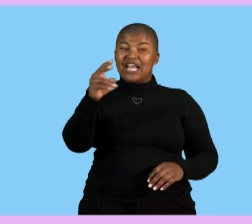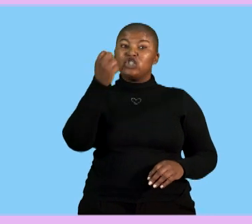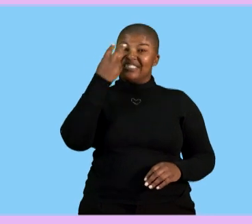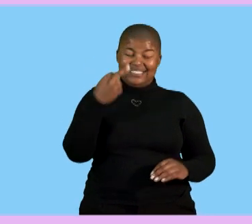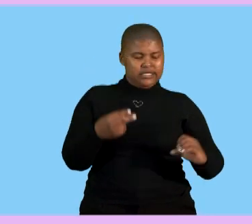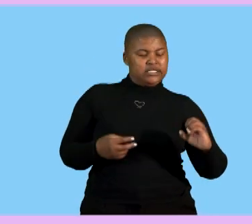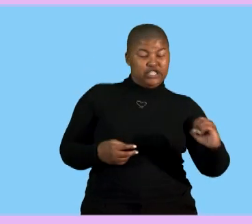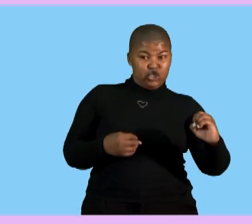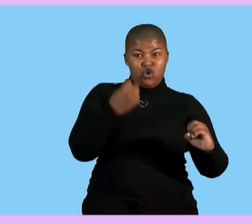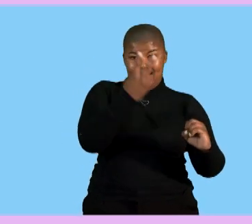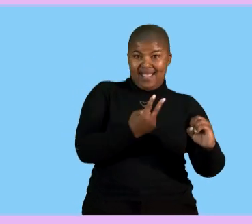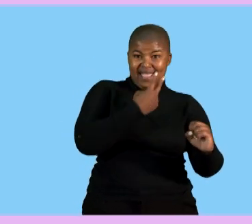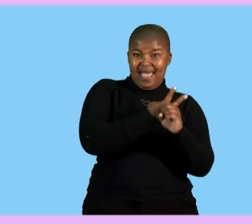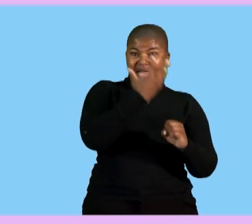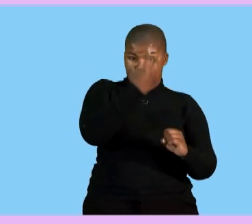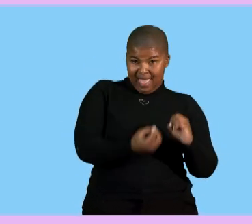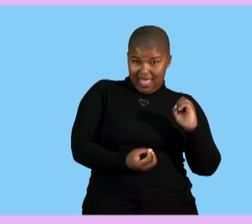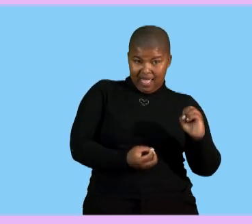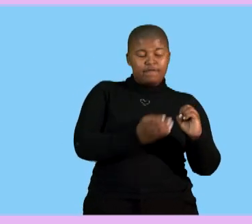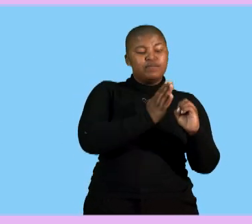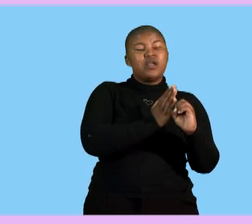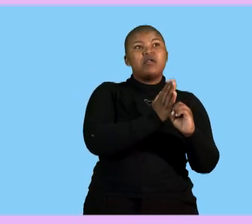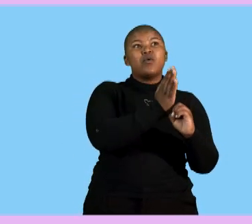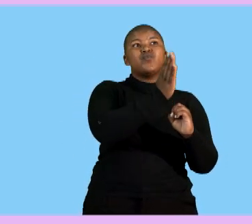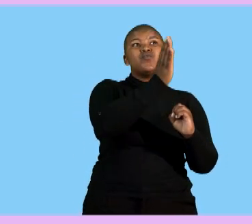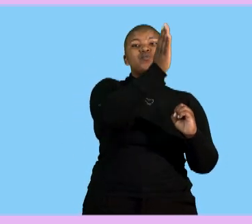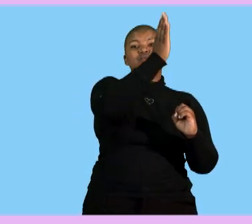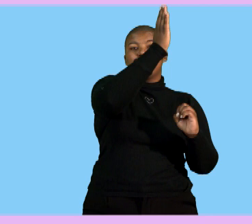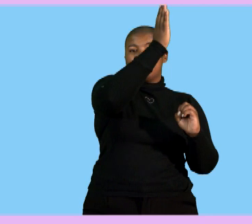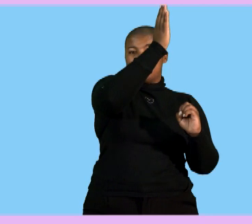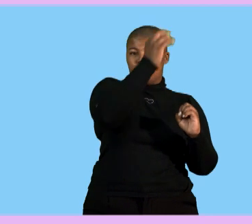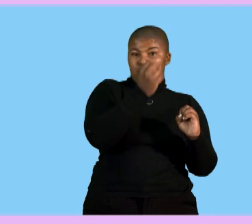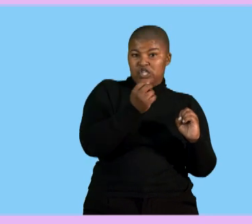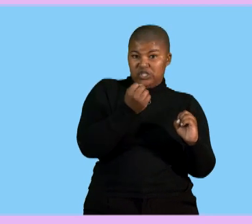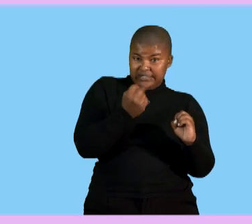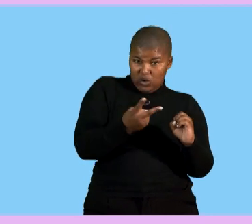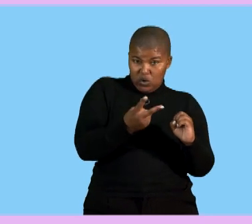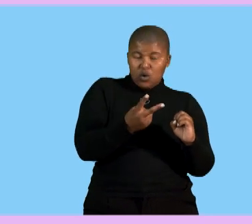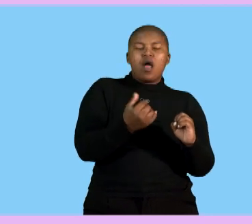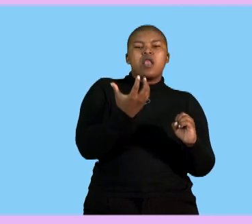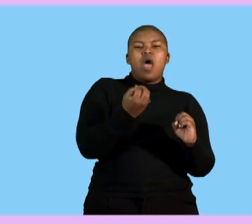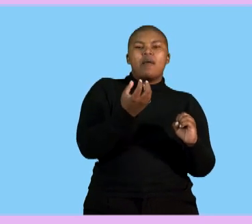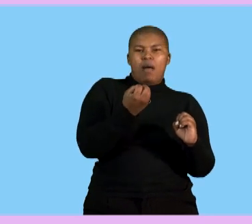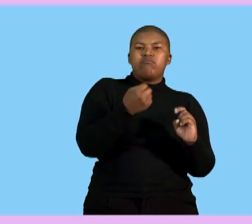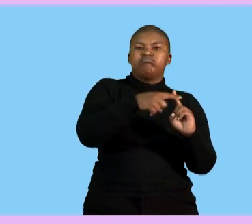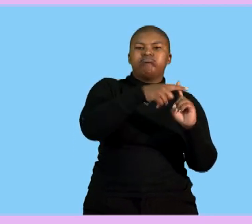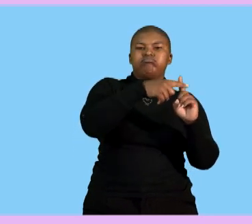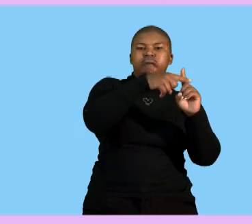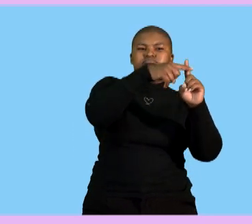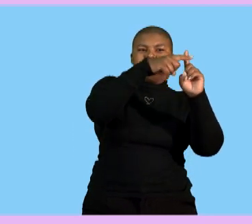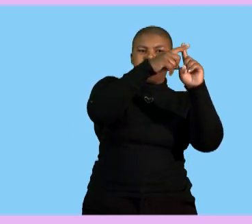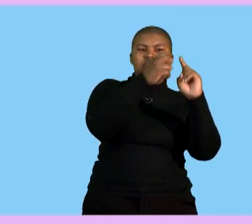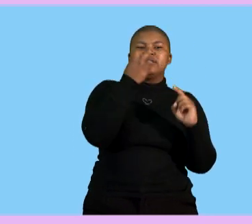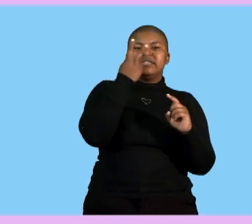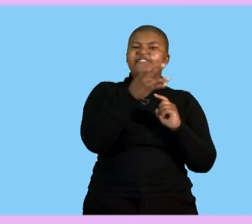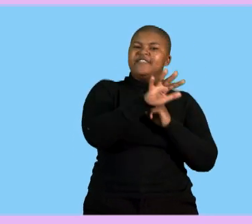is again, there is 0, and we are moving in the direction of the line, and the numbers is increasing.